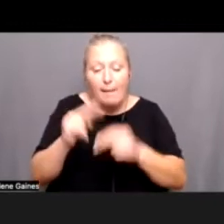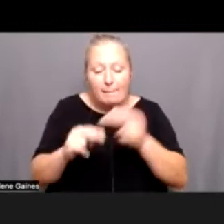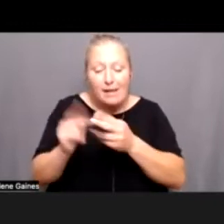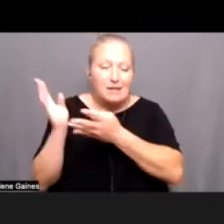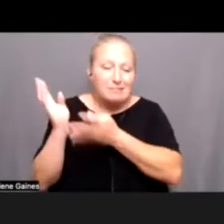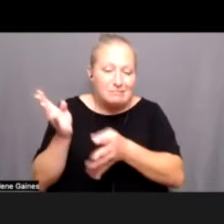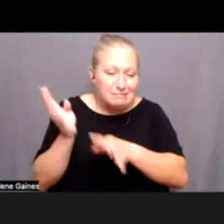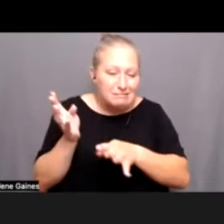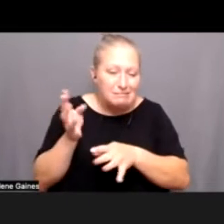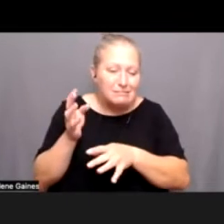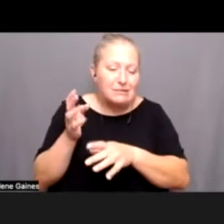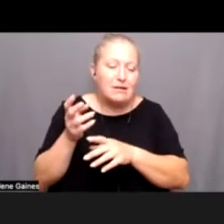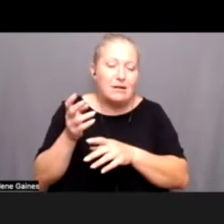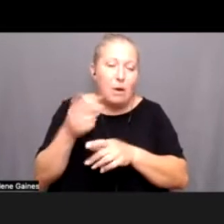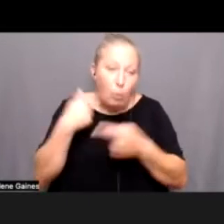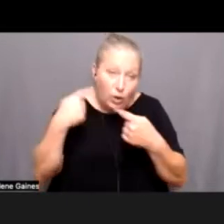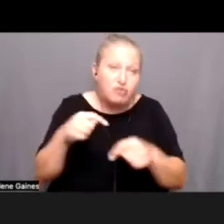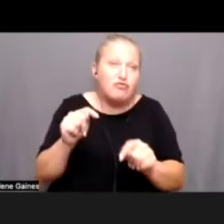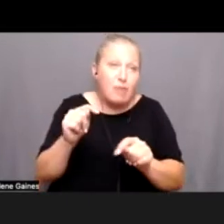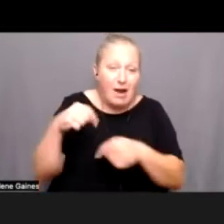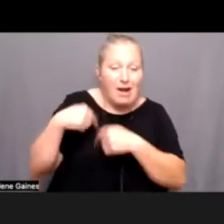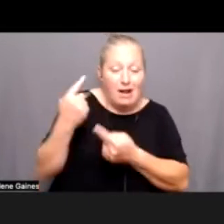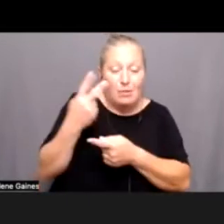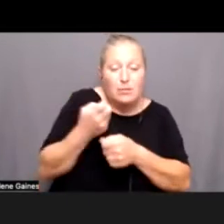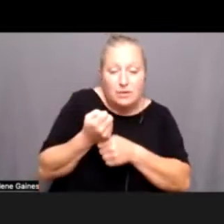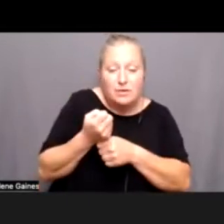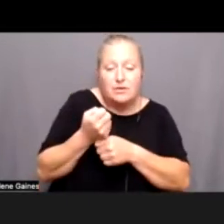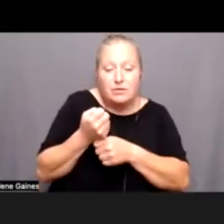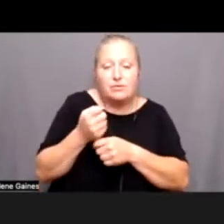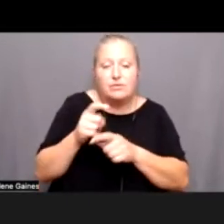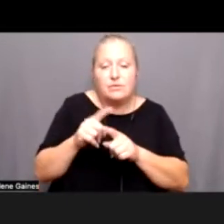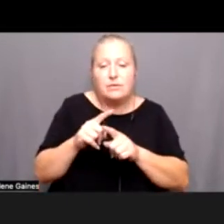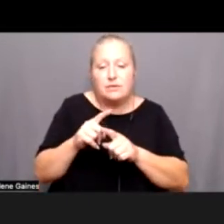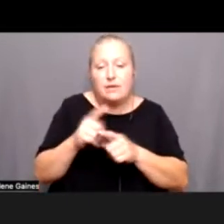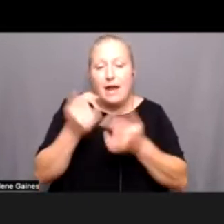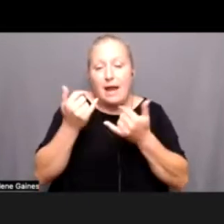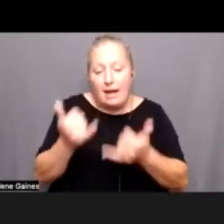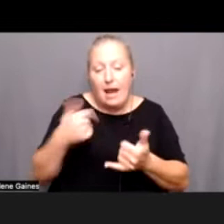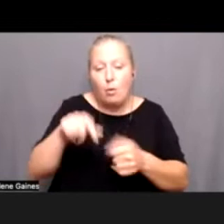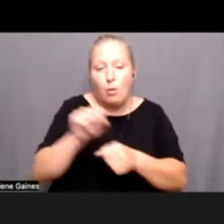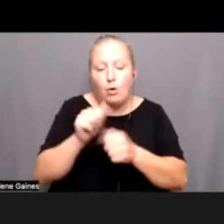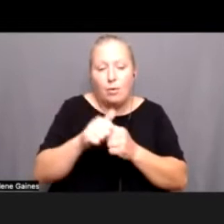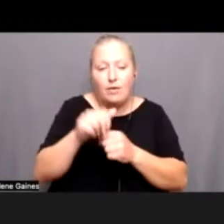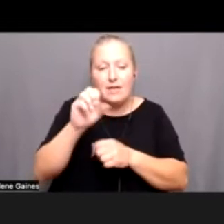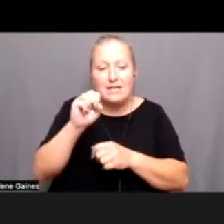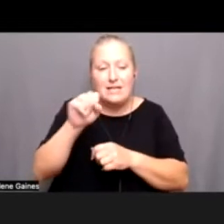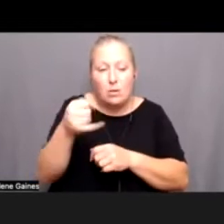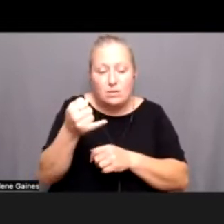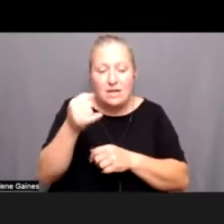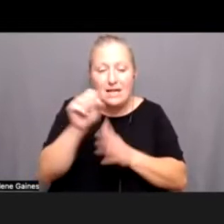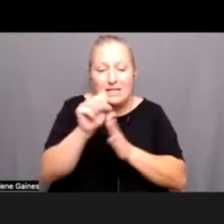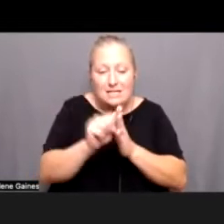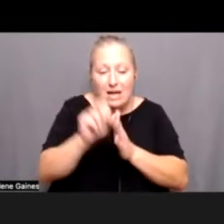think we've tried to go in that direction the past couple of years. And we have been working with San Jose State University,